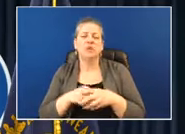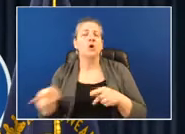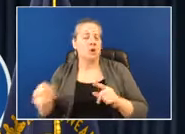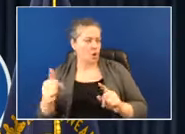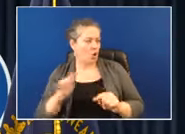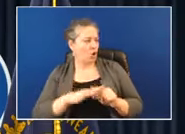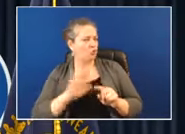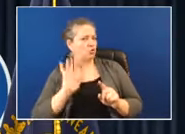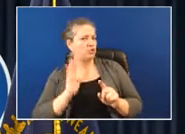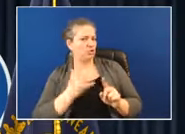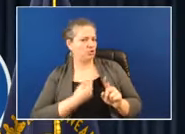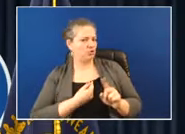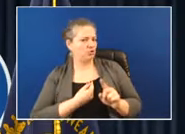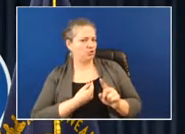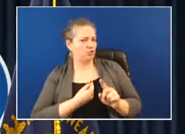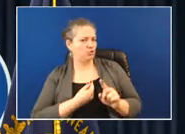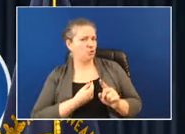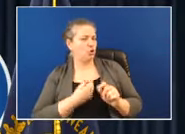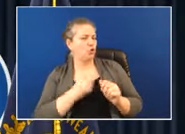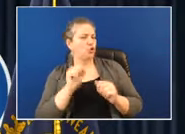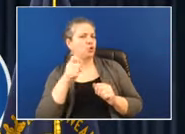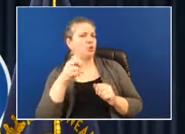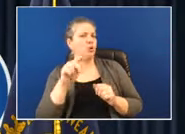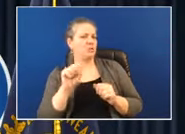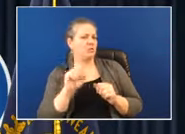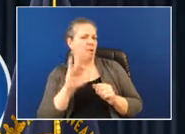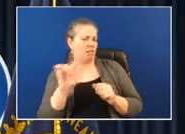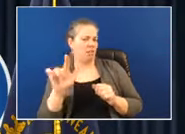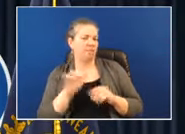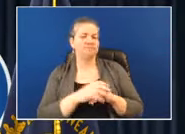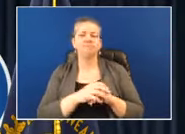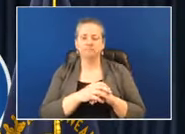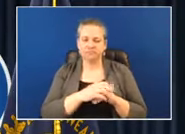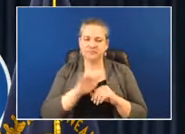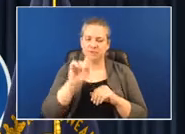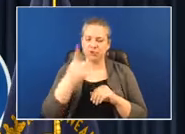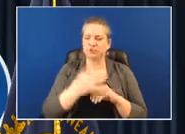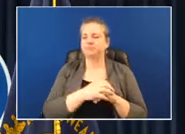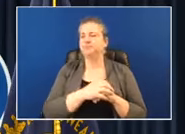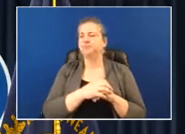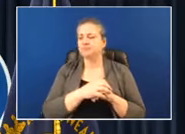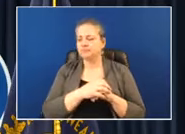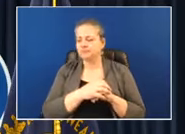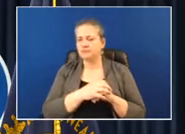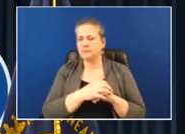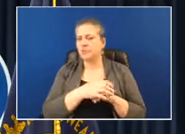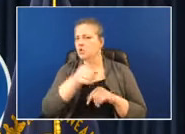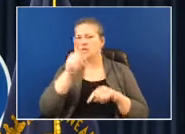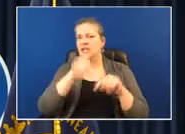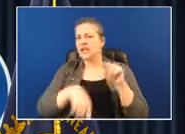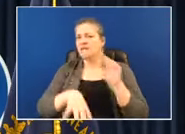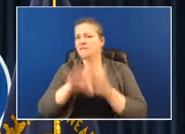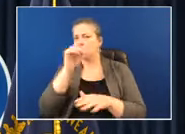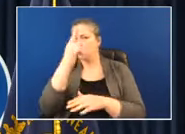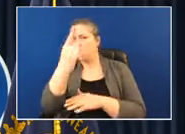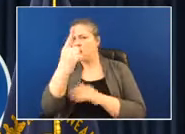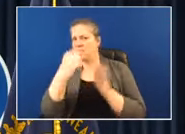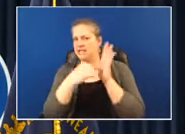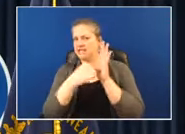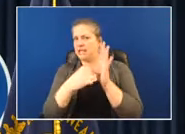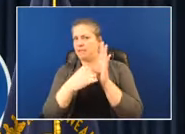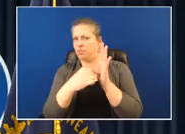On the transgender sports bill. First, you will not find one example, not one, of a